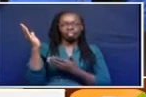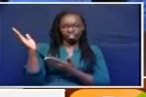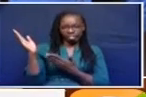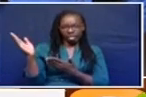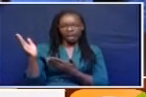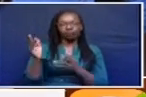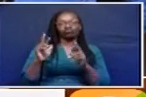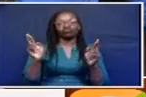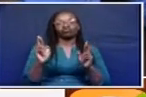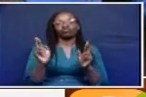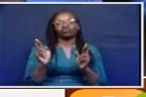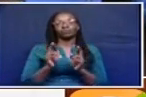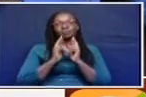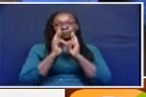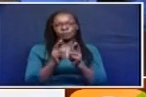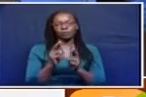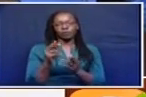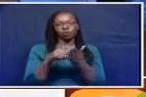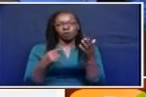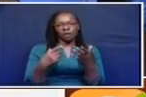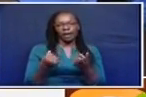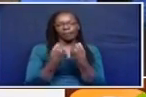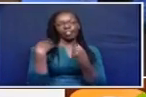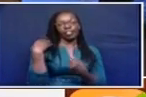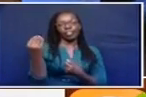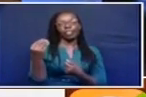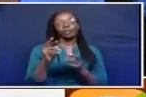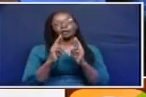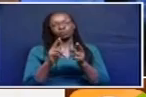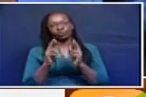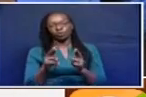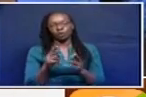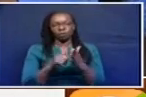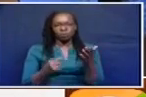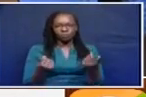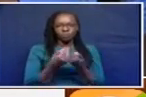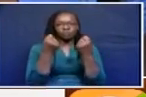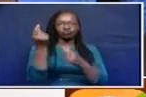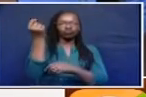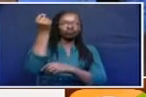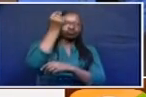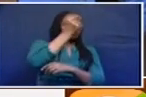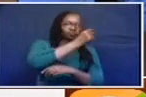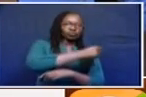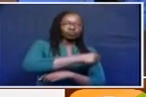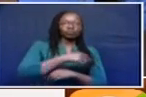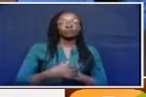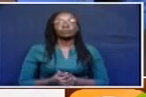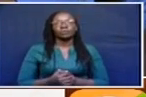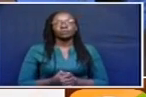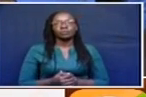And by for the latest on the results and indeed what transpired throughout the day, Sam.